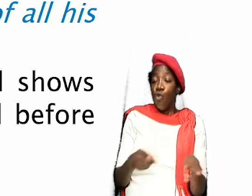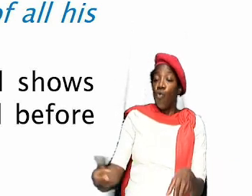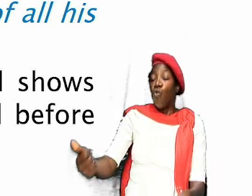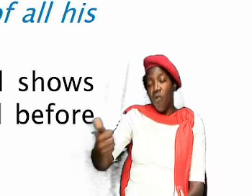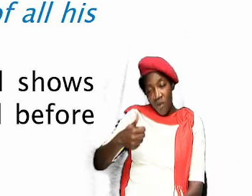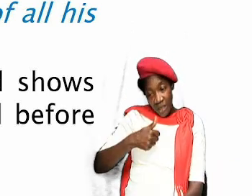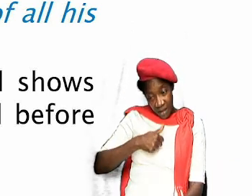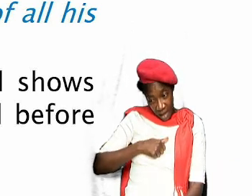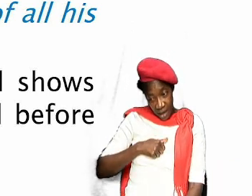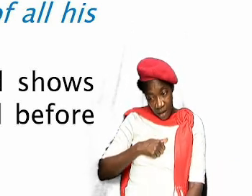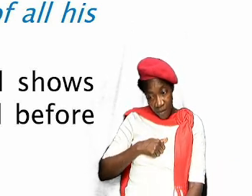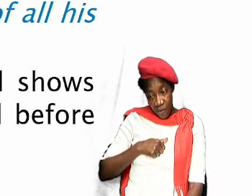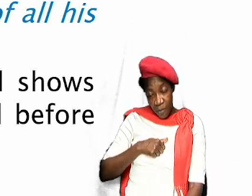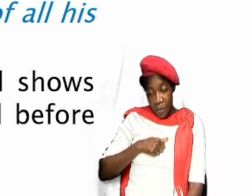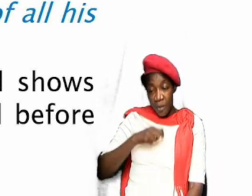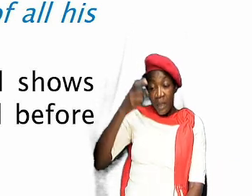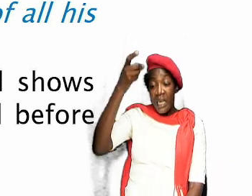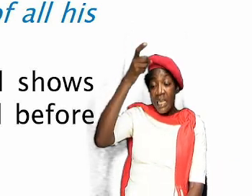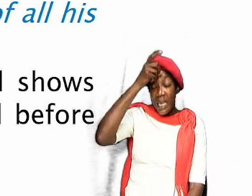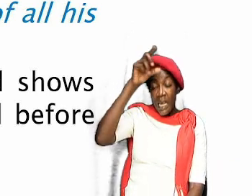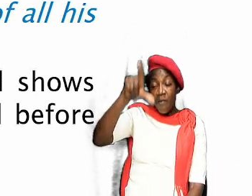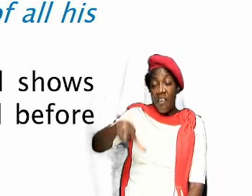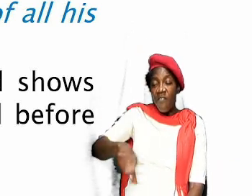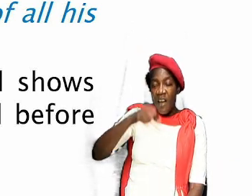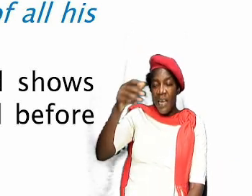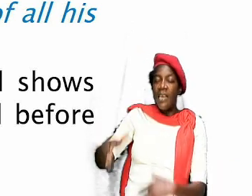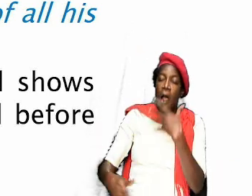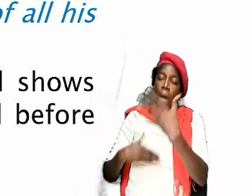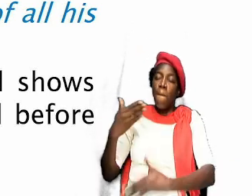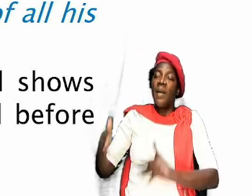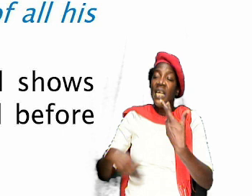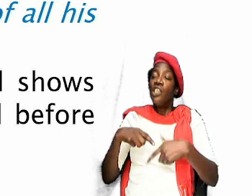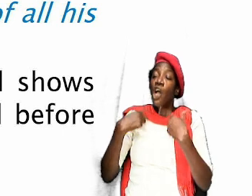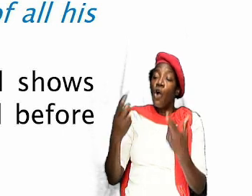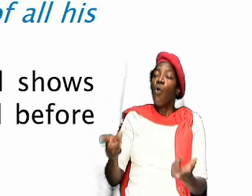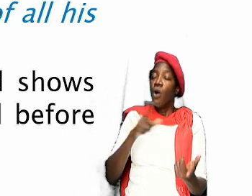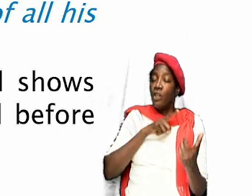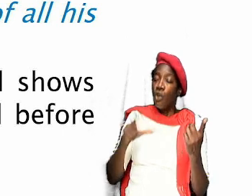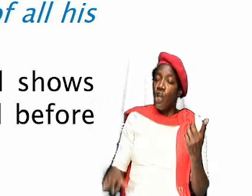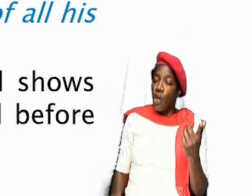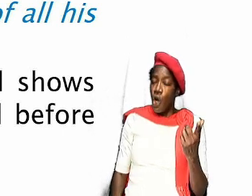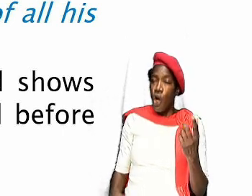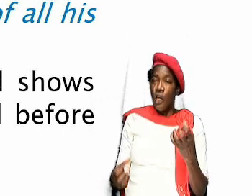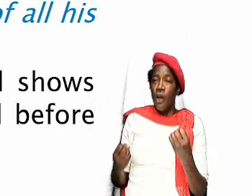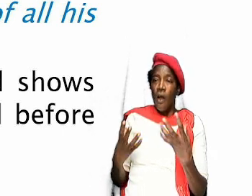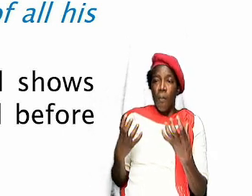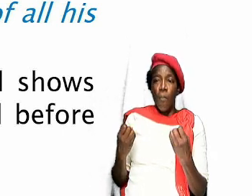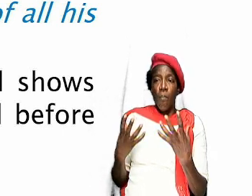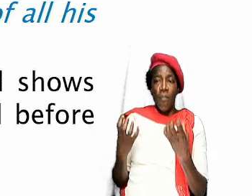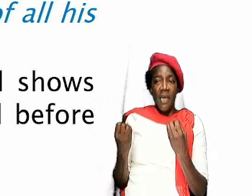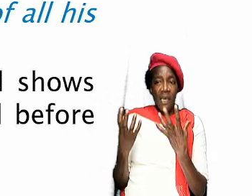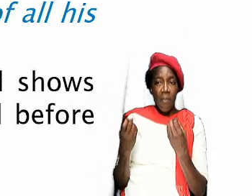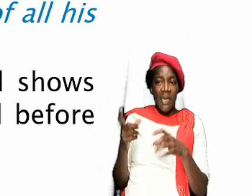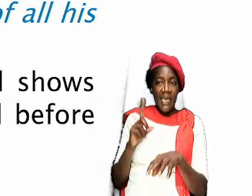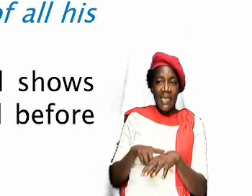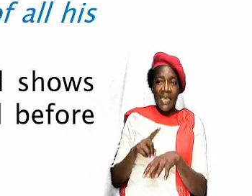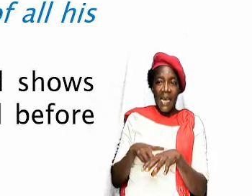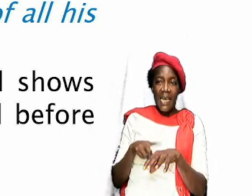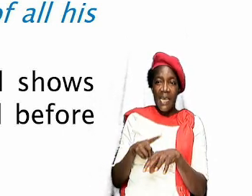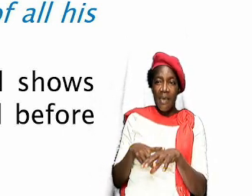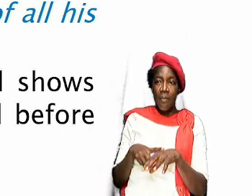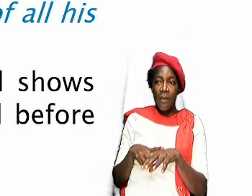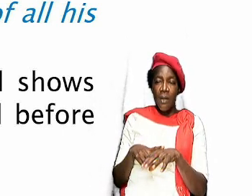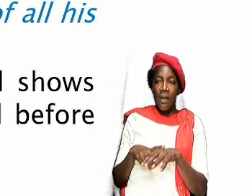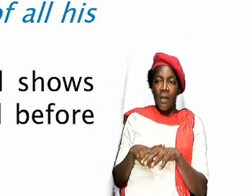David find pleasure in going to the Lord. David's multiple inquiry of the Lord shows